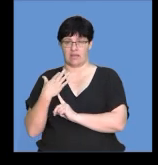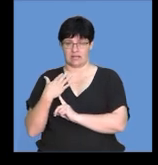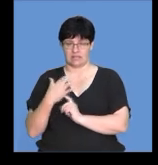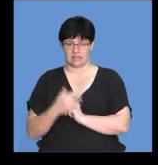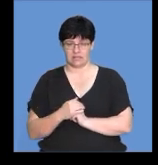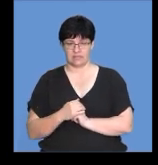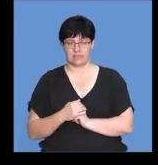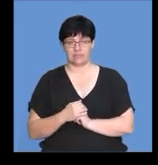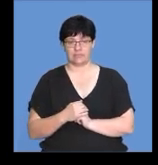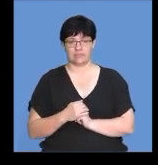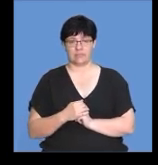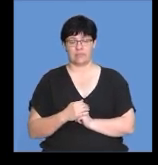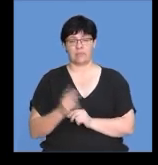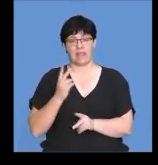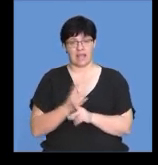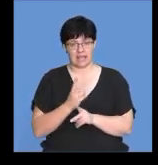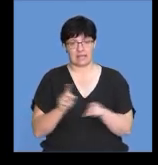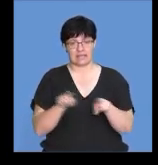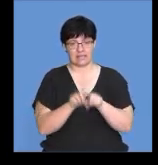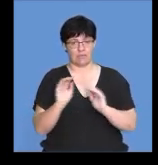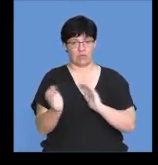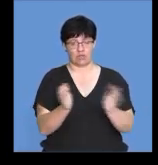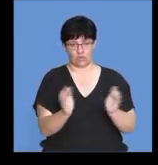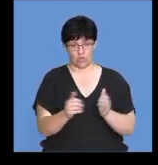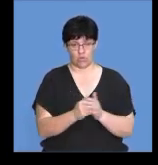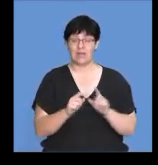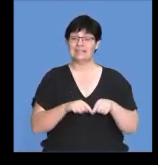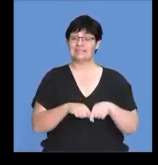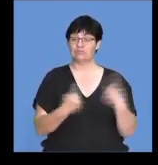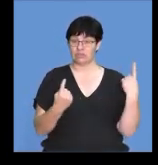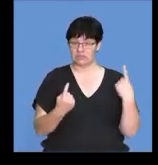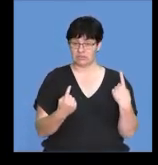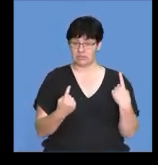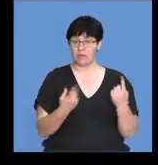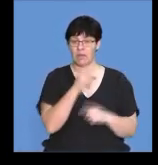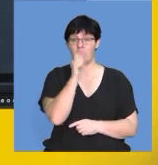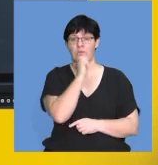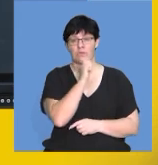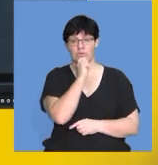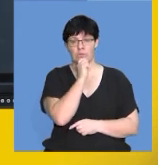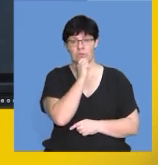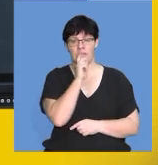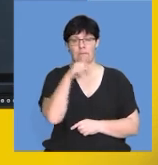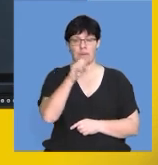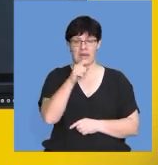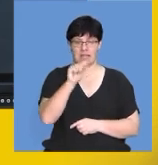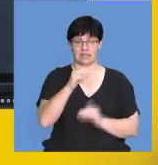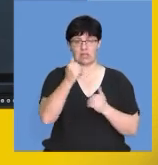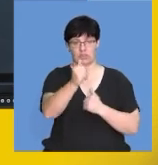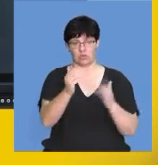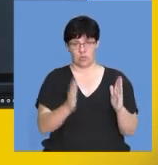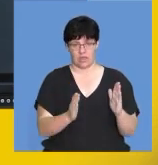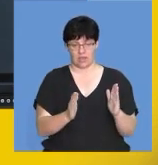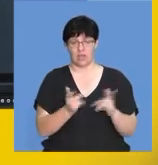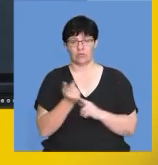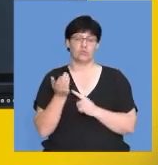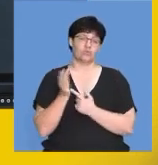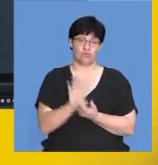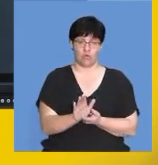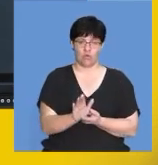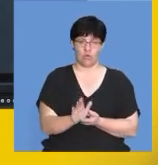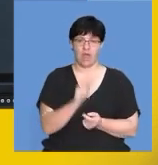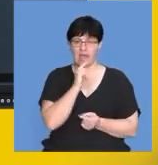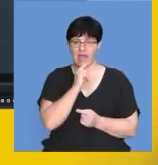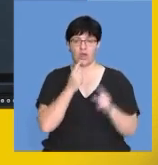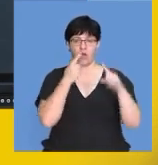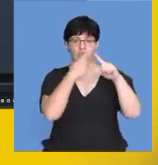affected. Again, the same ratio. The difference is that we've now used a Punnett square to illustrate that, and we've used a